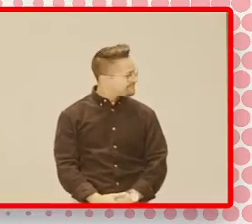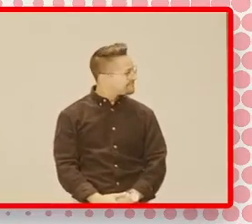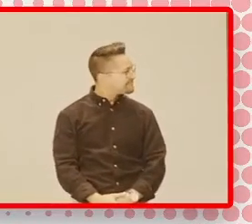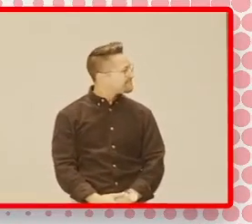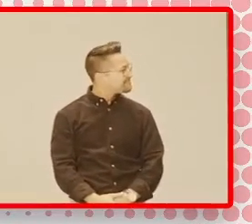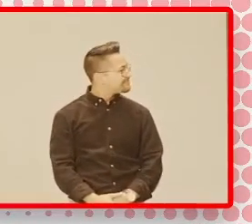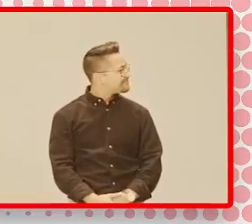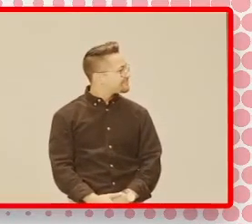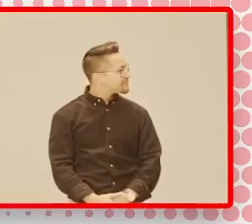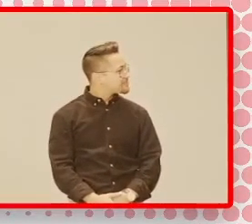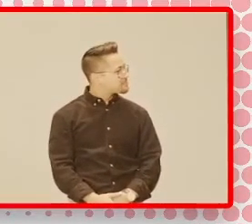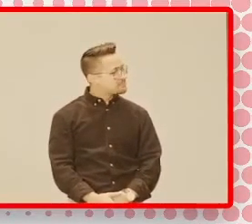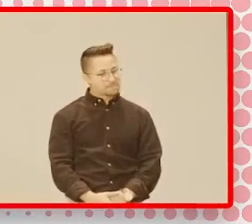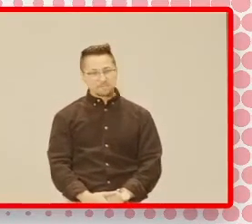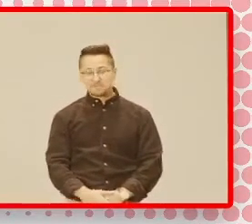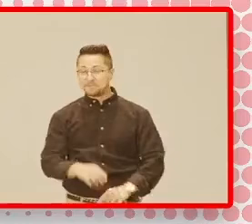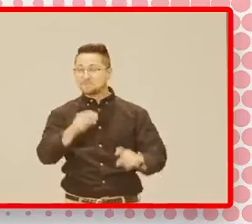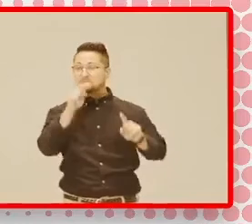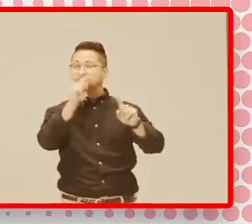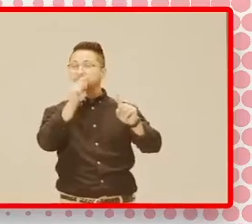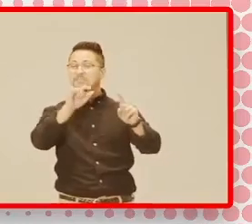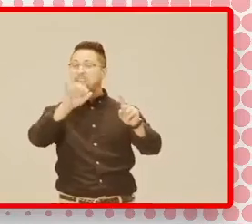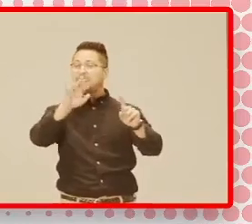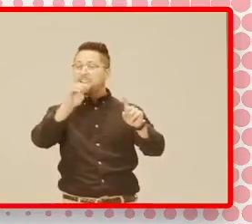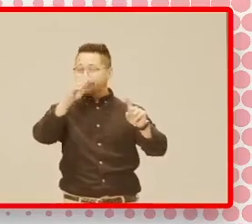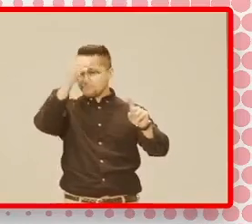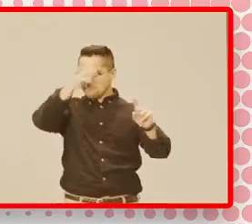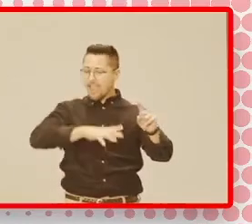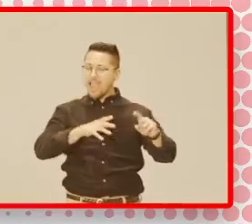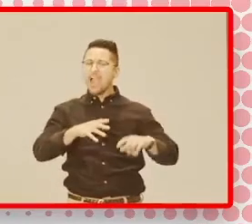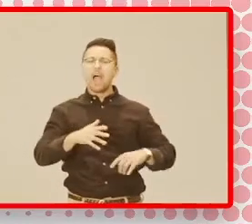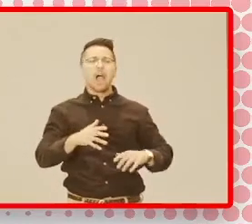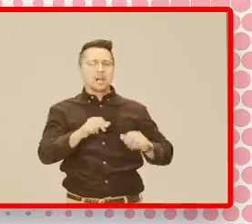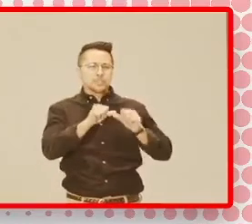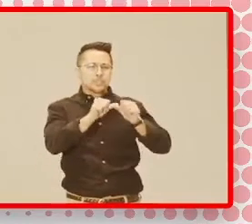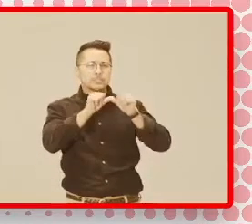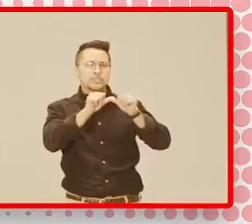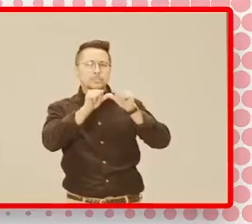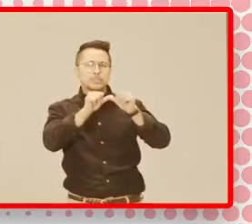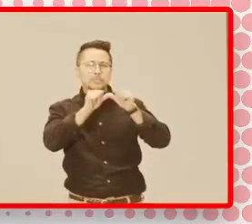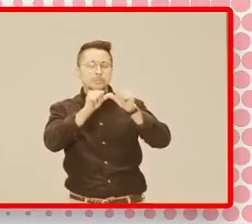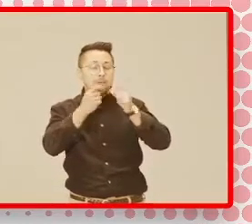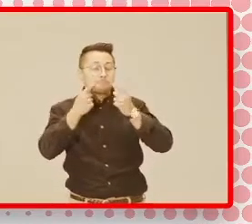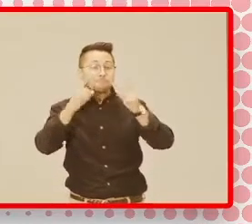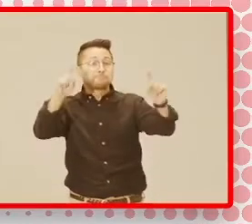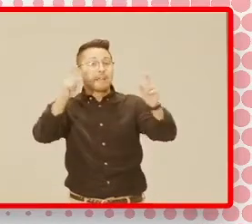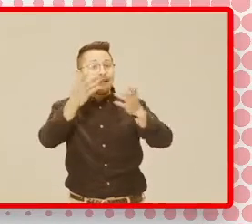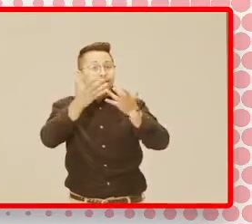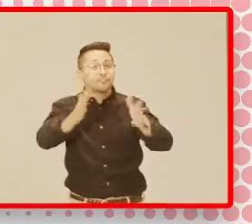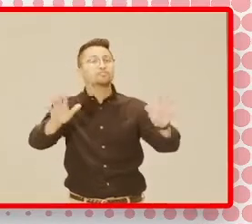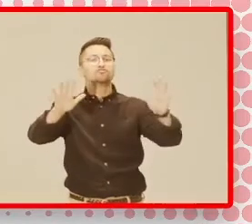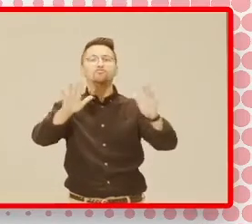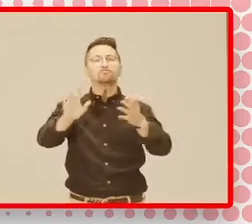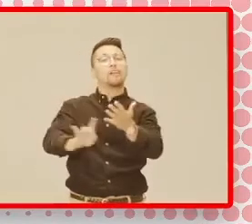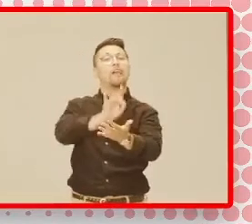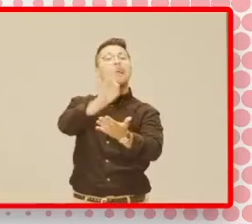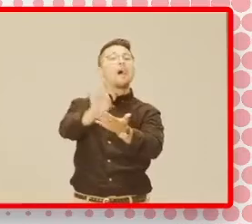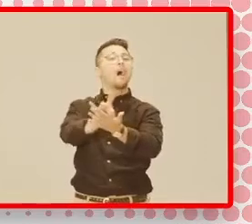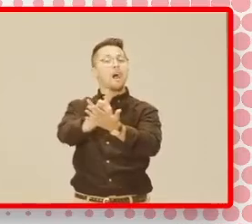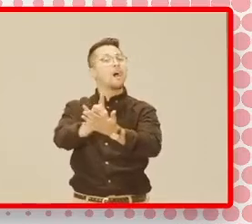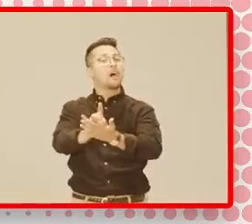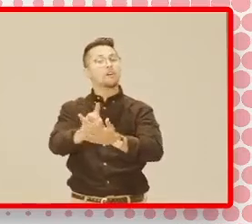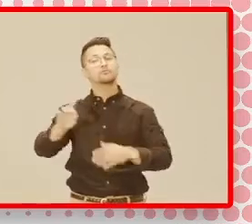I finished it in 8 hours and